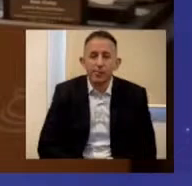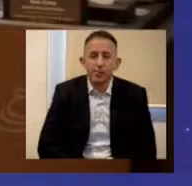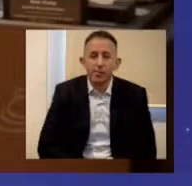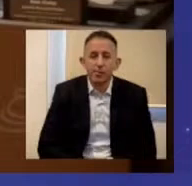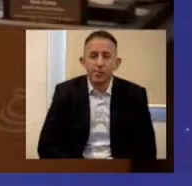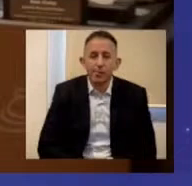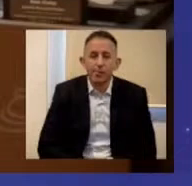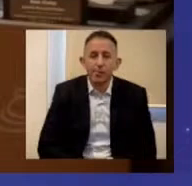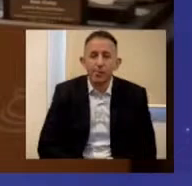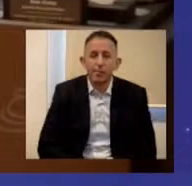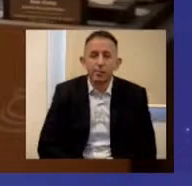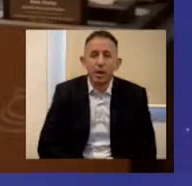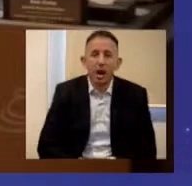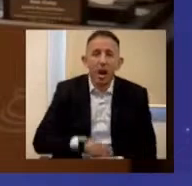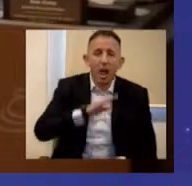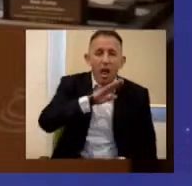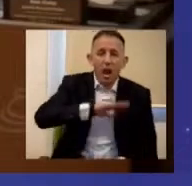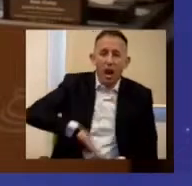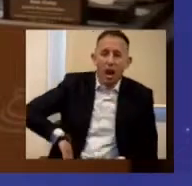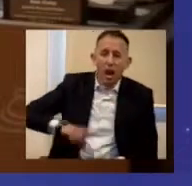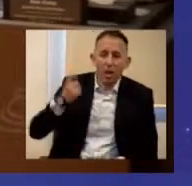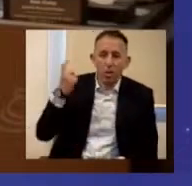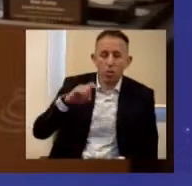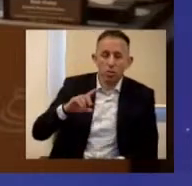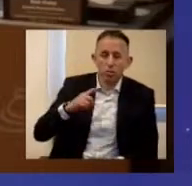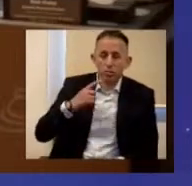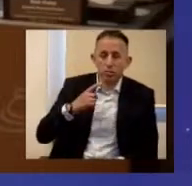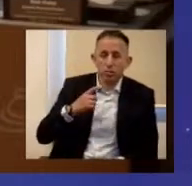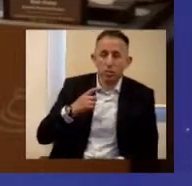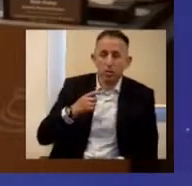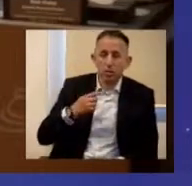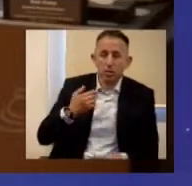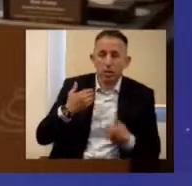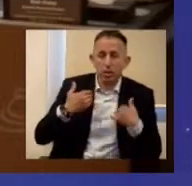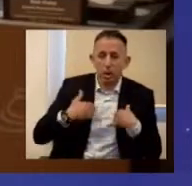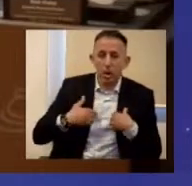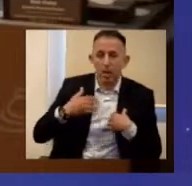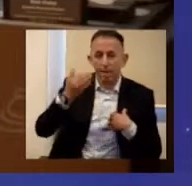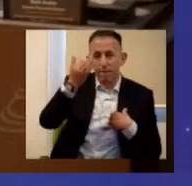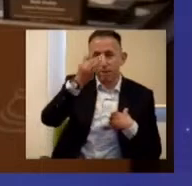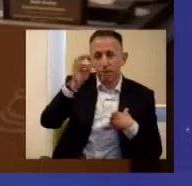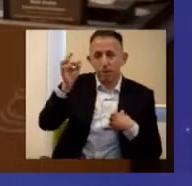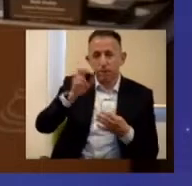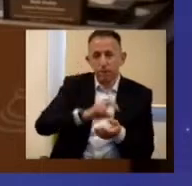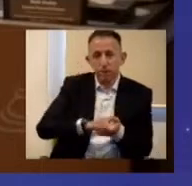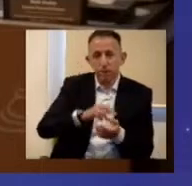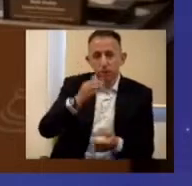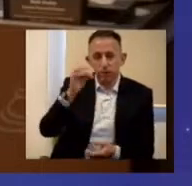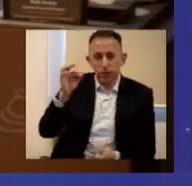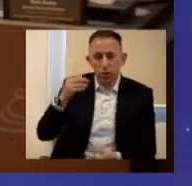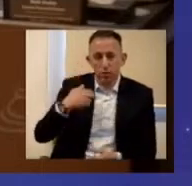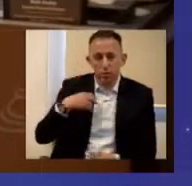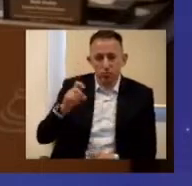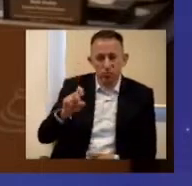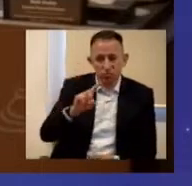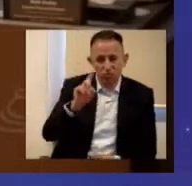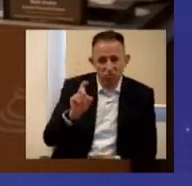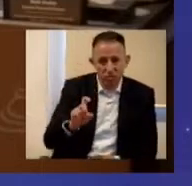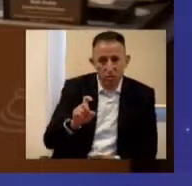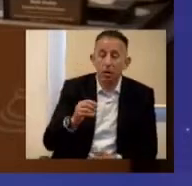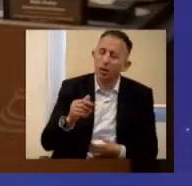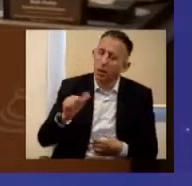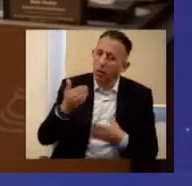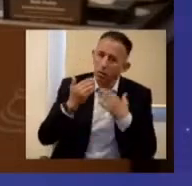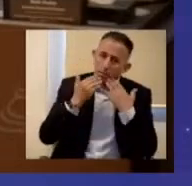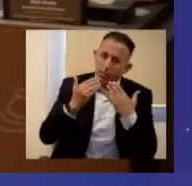Last question. Yeah, thank you. I'm Jean-François Chenet from France. And thank you very much for your brilliant presentation.